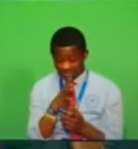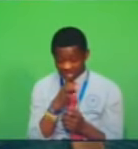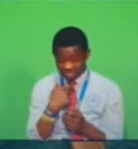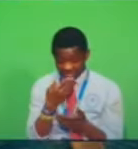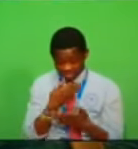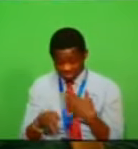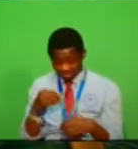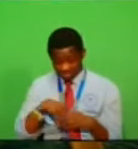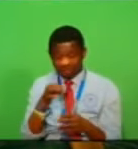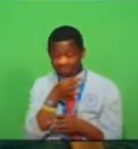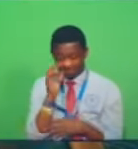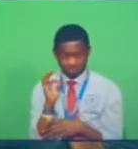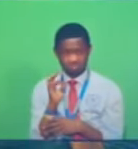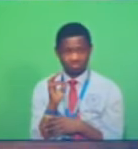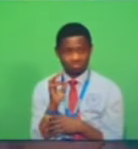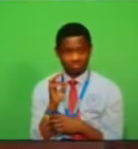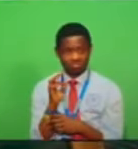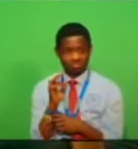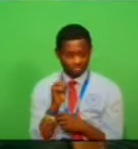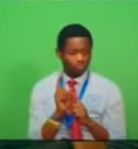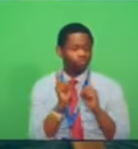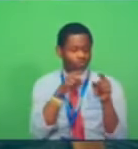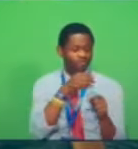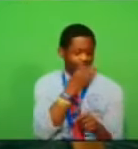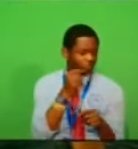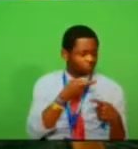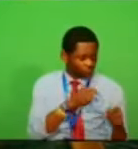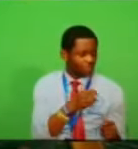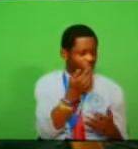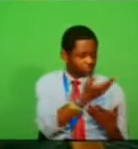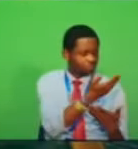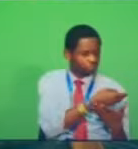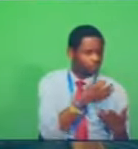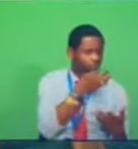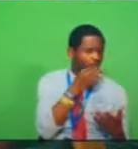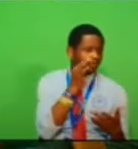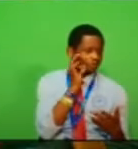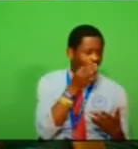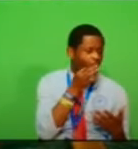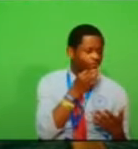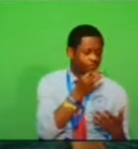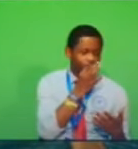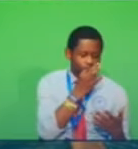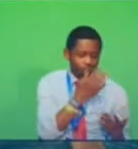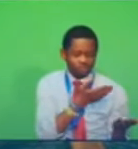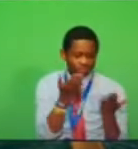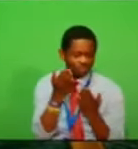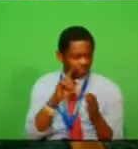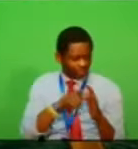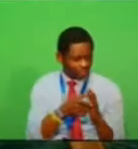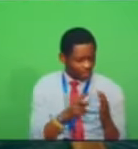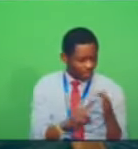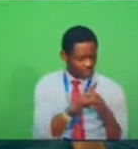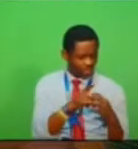farm trying to catch some food, and then she was in labor. And then so